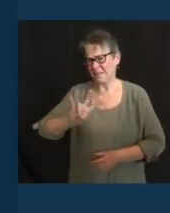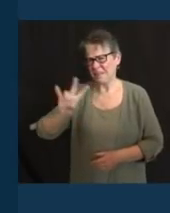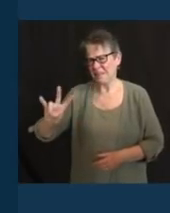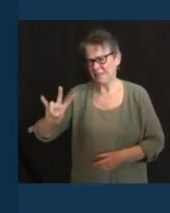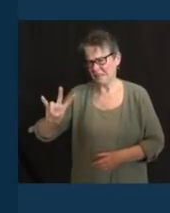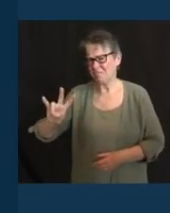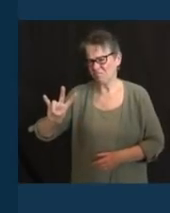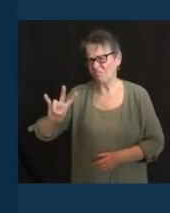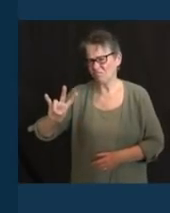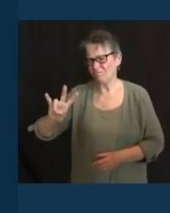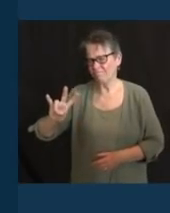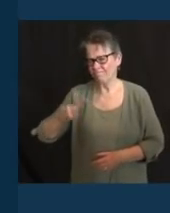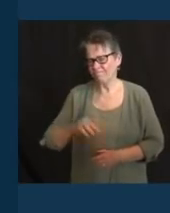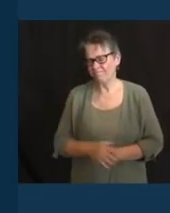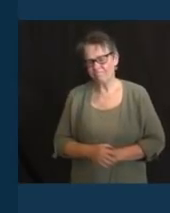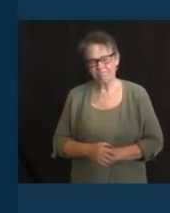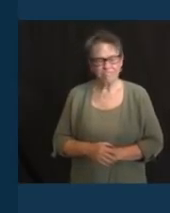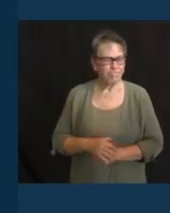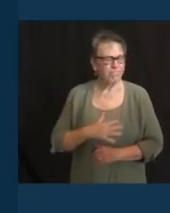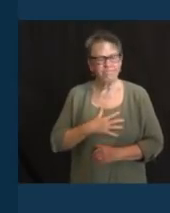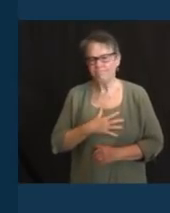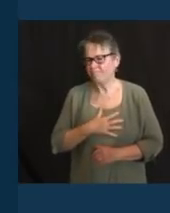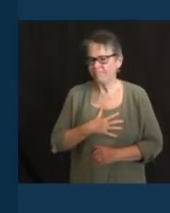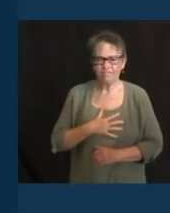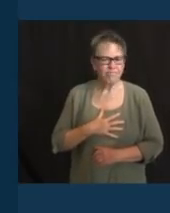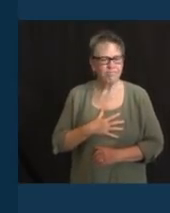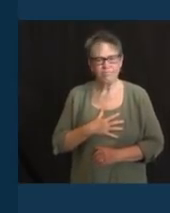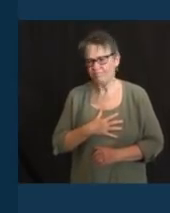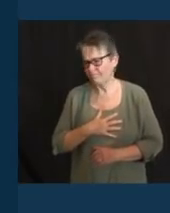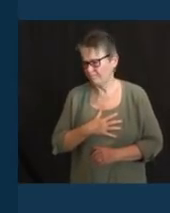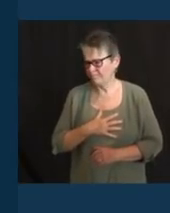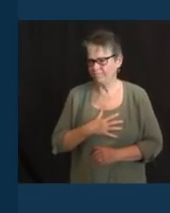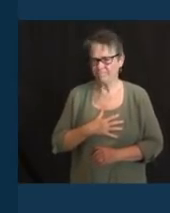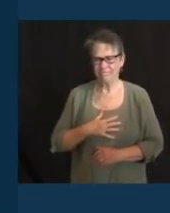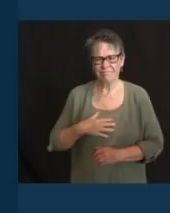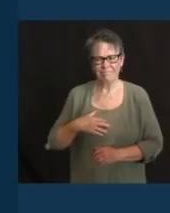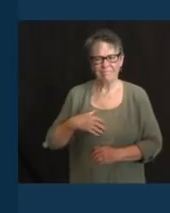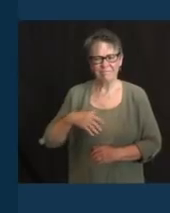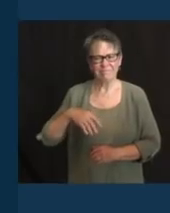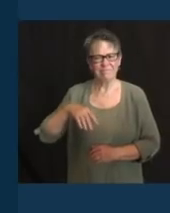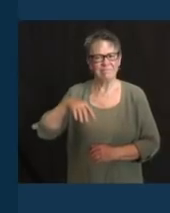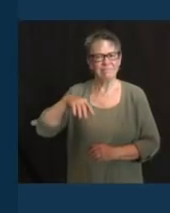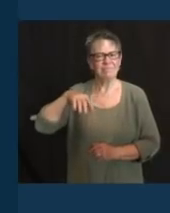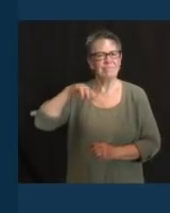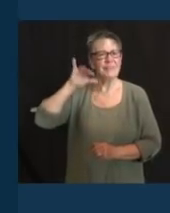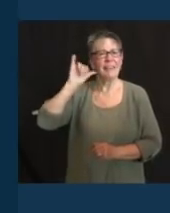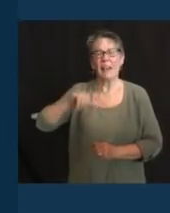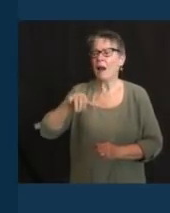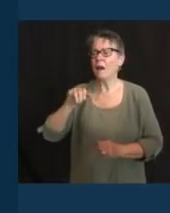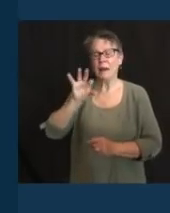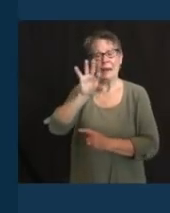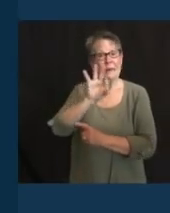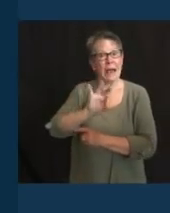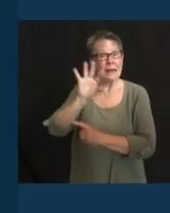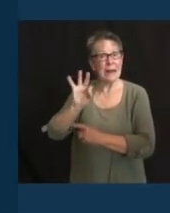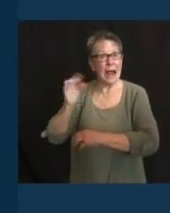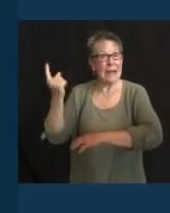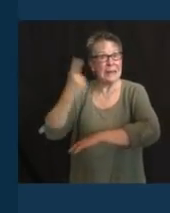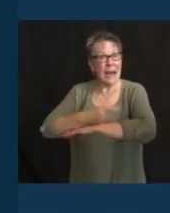12,377 New Jerseyans, and that's in 99 days since our first positive test result.